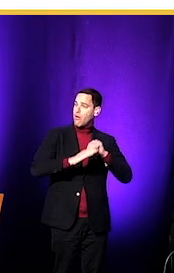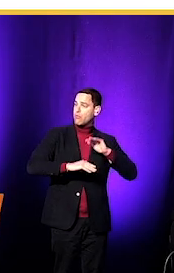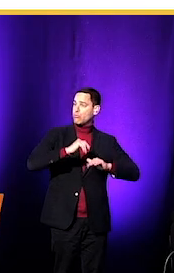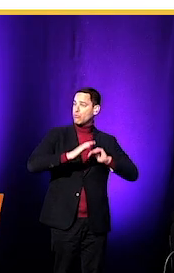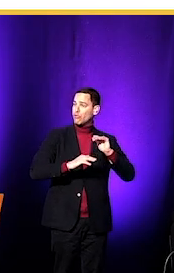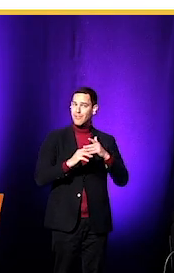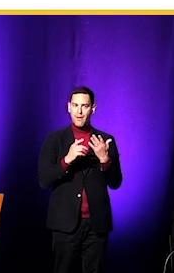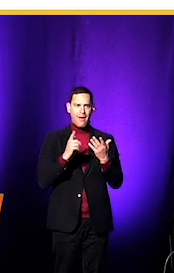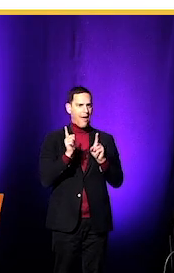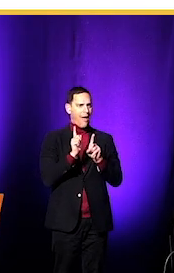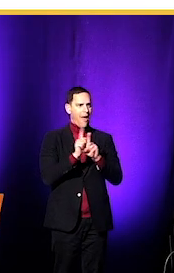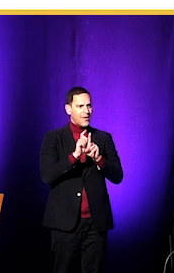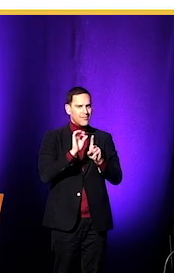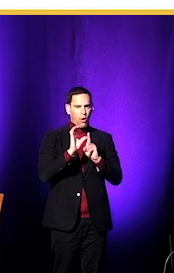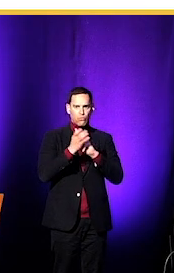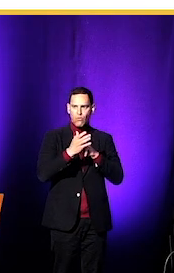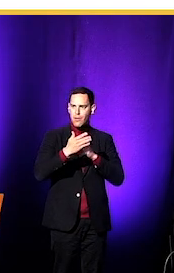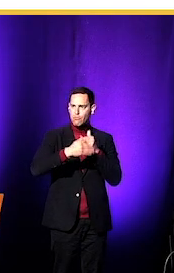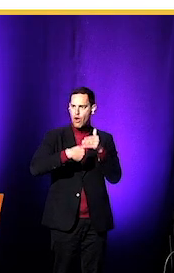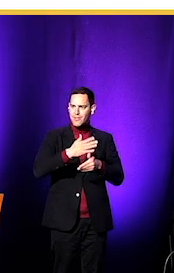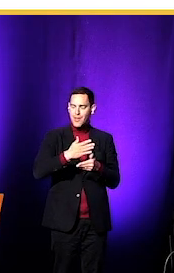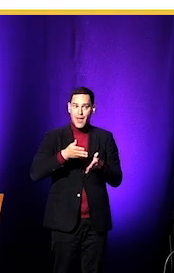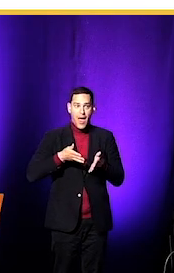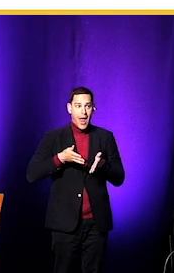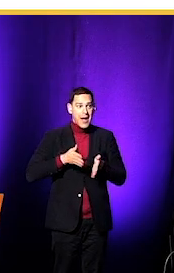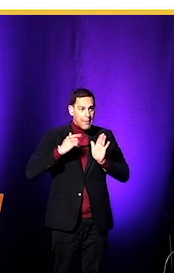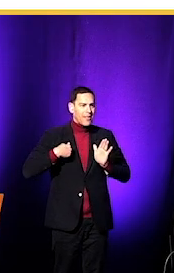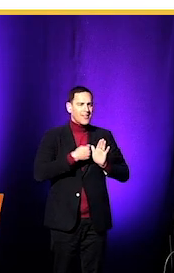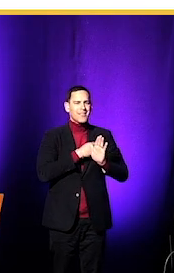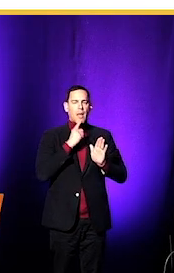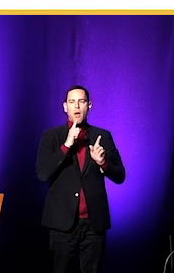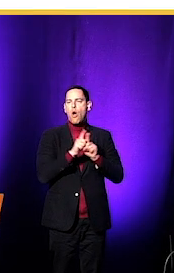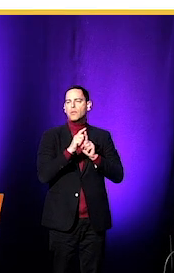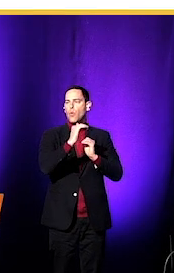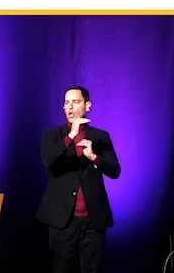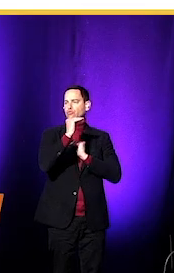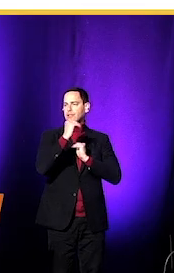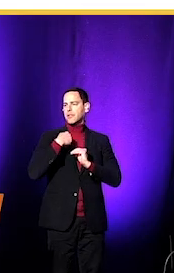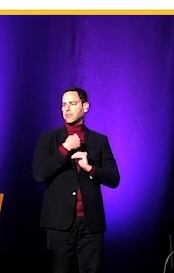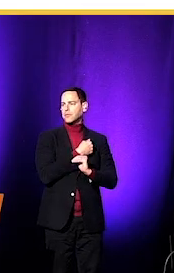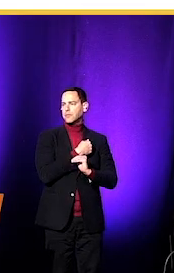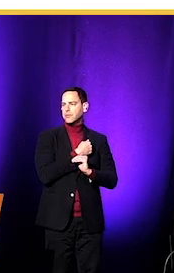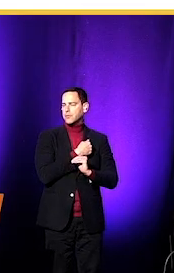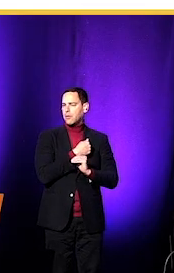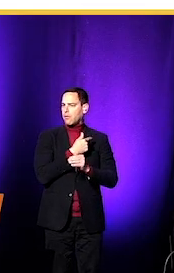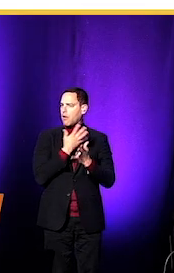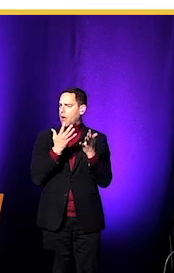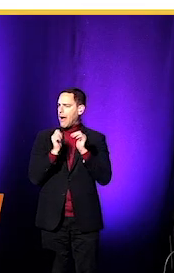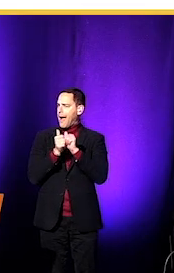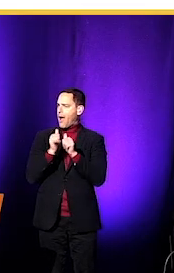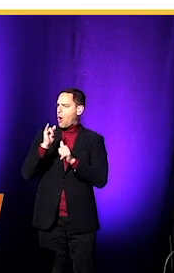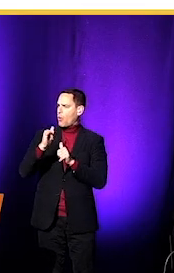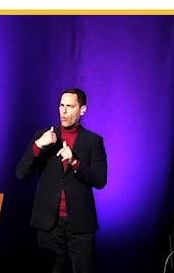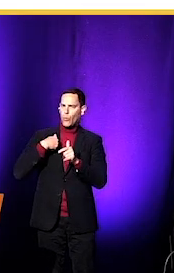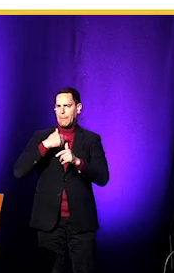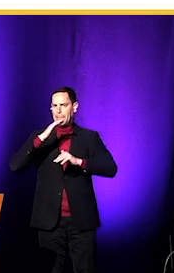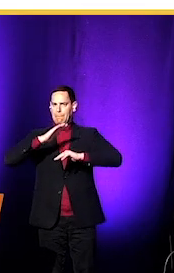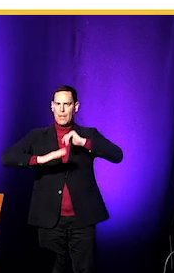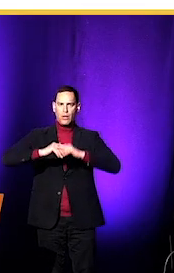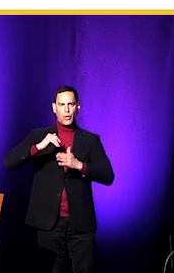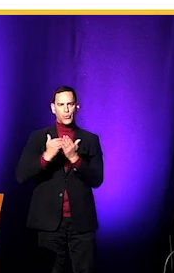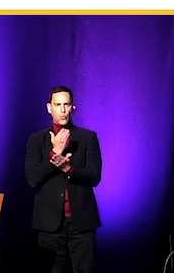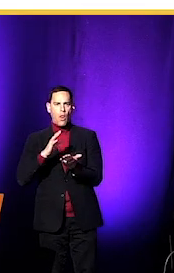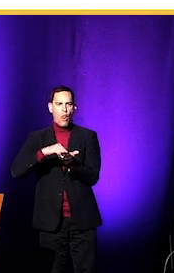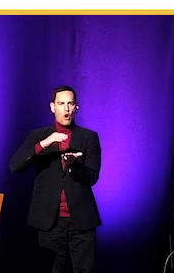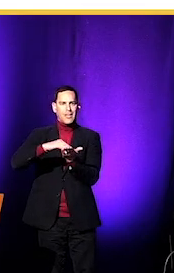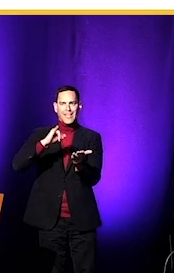and constrains. This point helps us understand that processes of mutual constitution of learning are not straightforward, unproblematic,